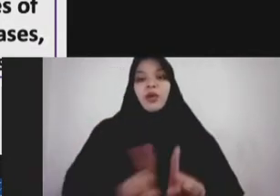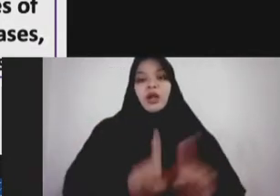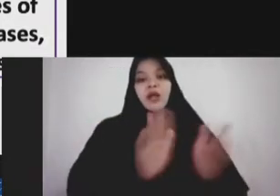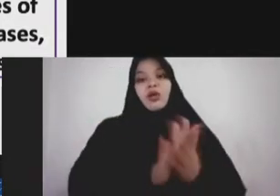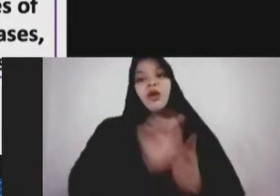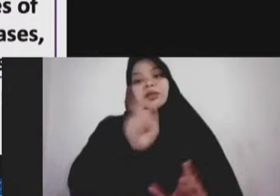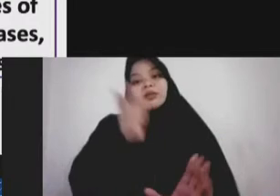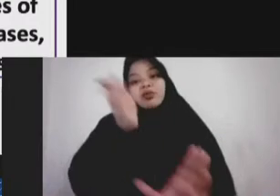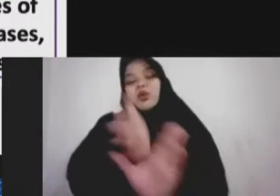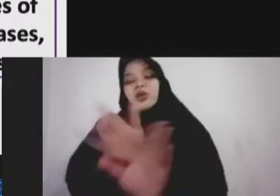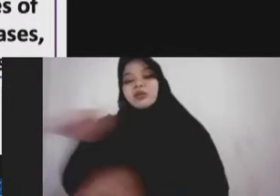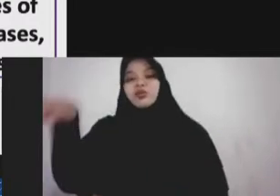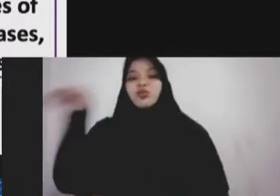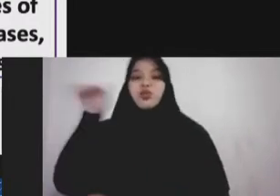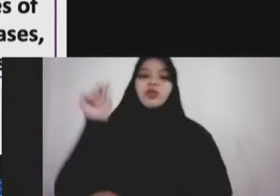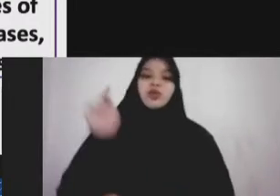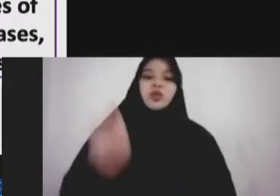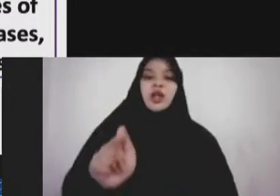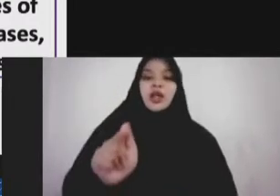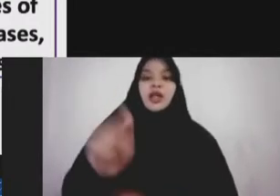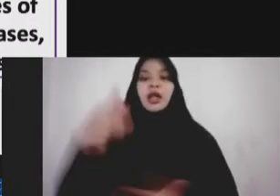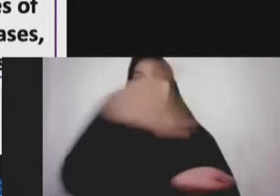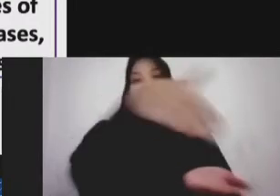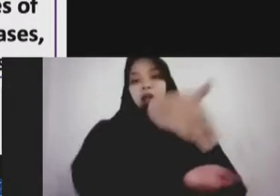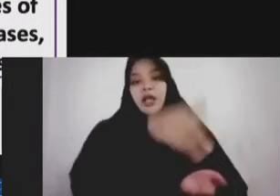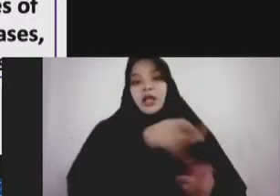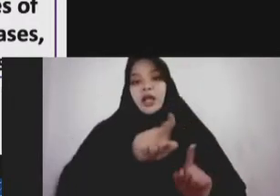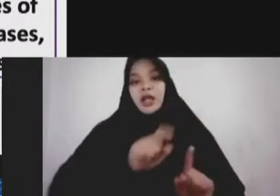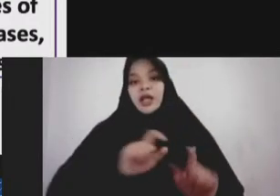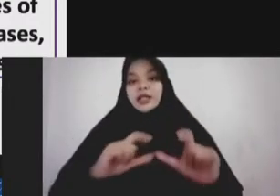violence. The data from Symphony, which is